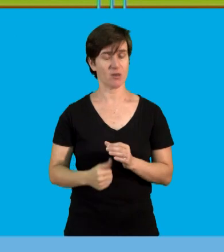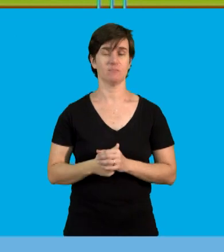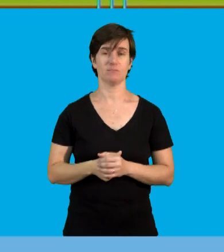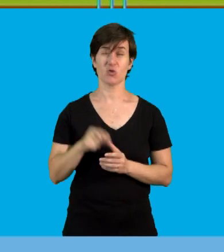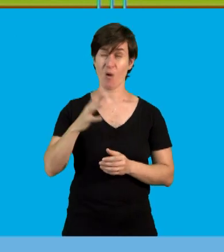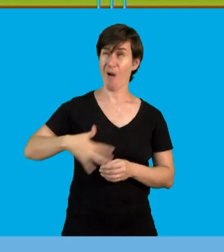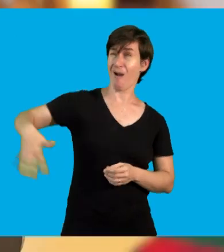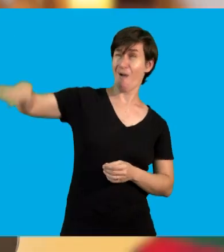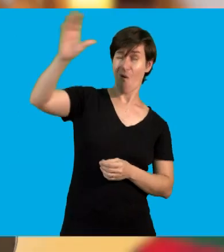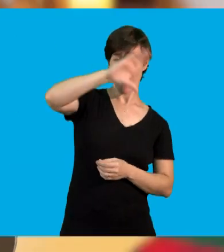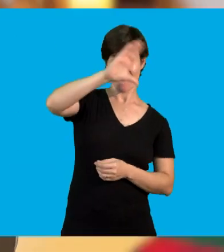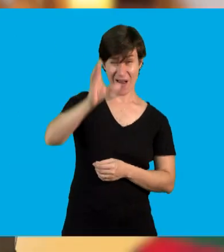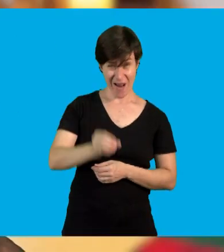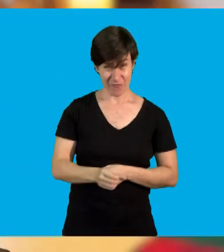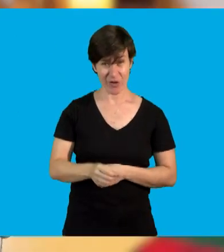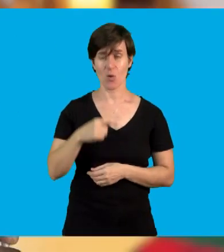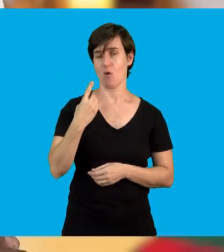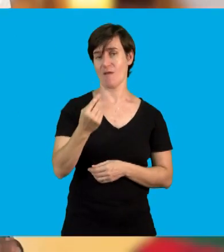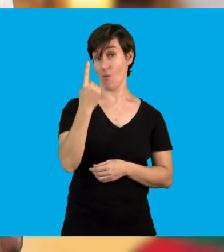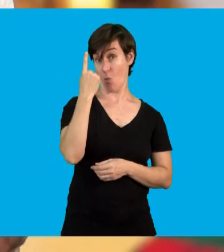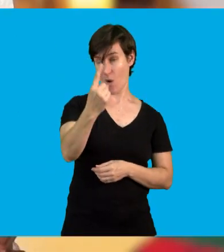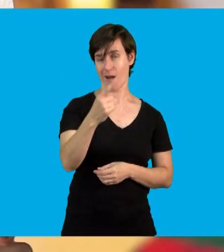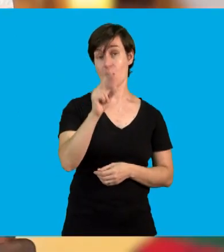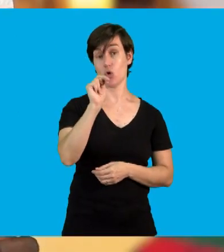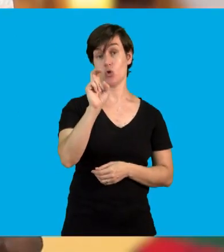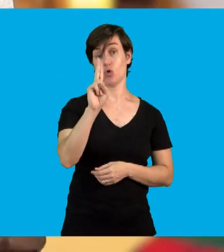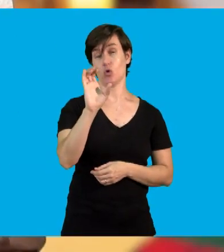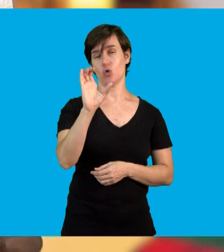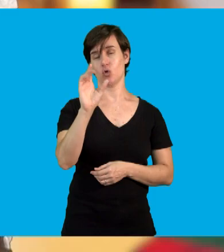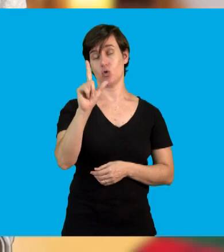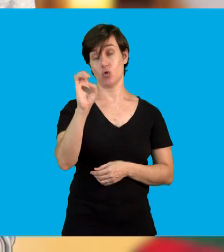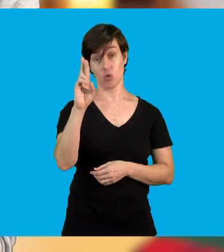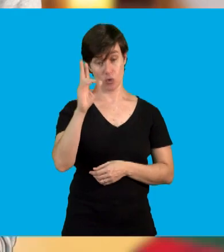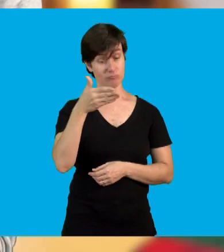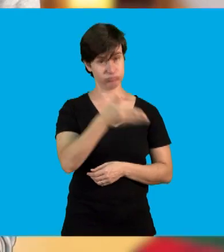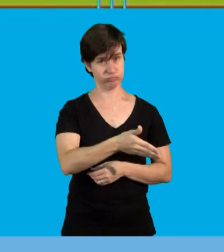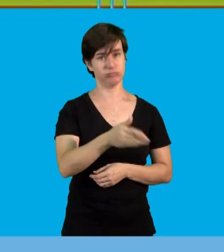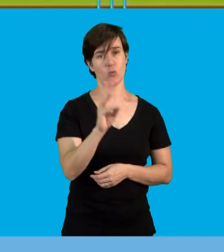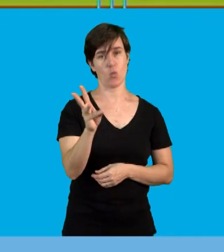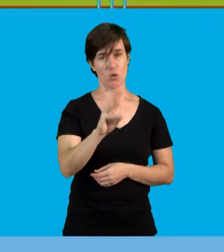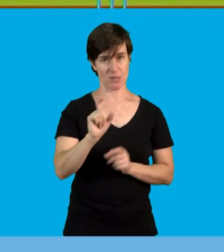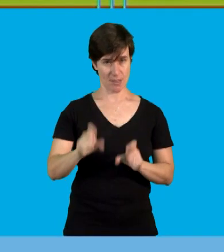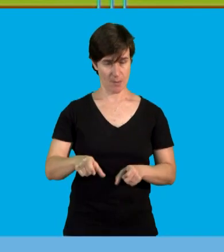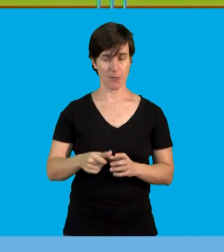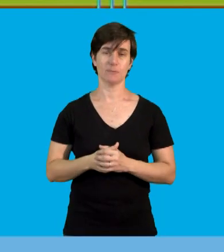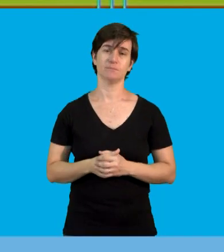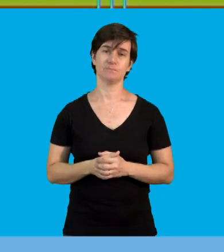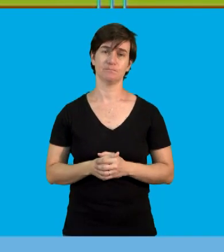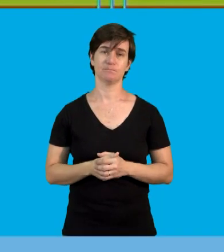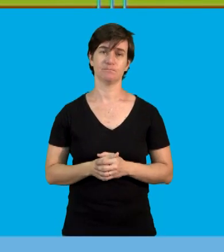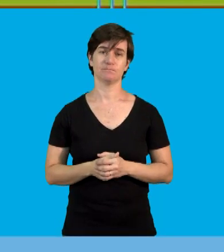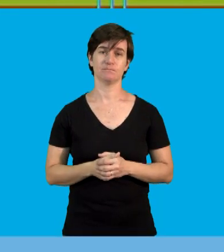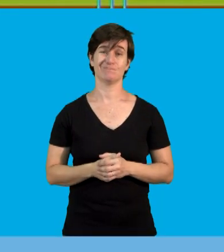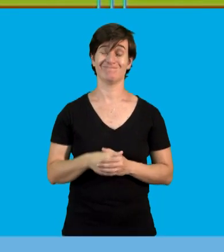in Africa. So in the entire Africa, we only have just one nuclear power station, and it is found right here in South Africa in the Western